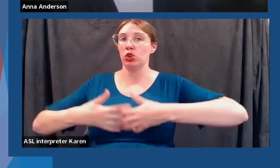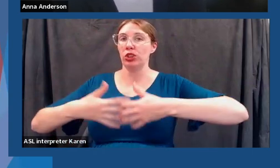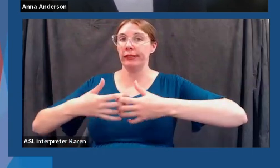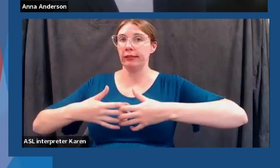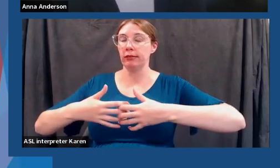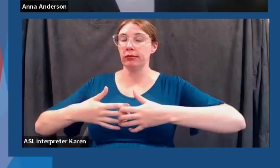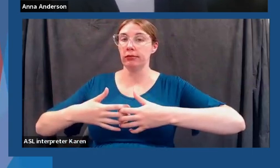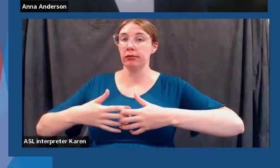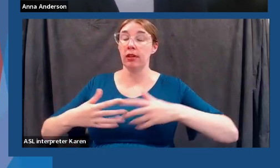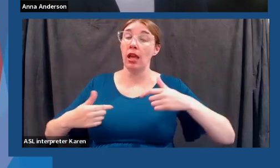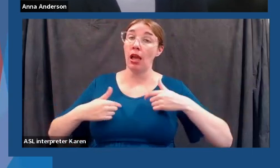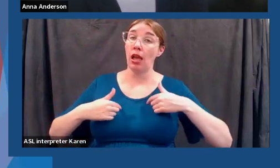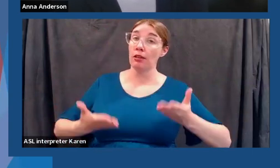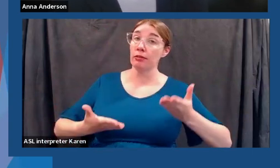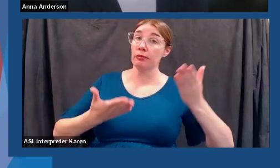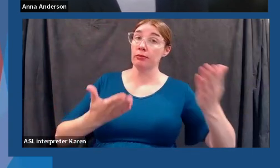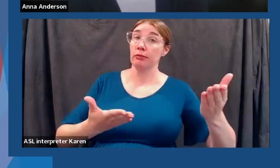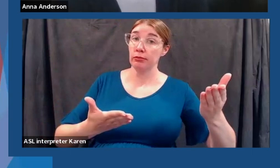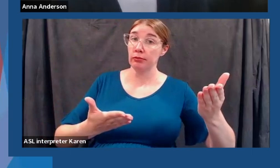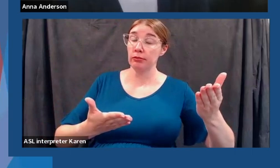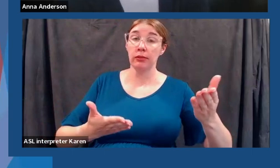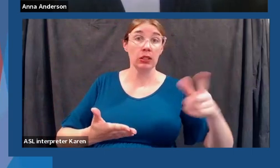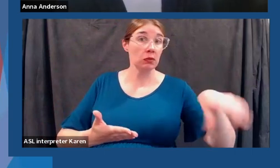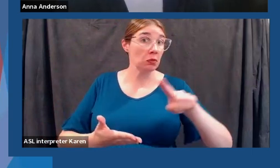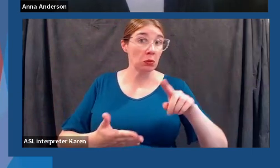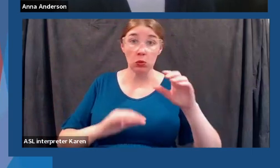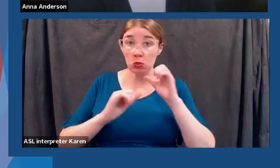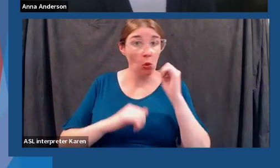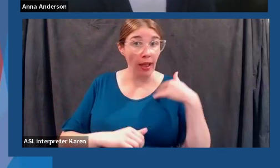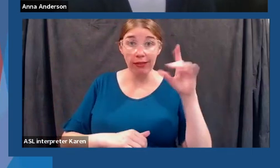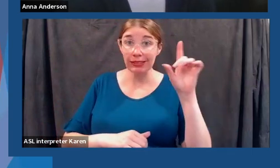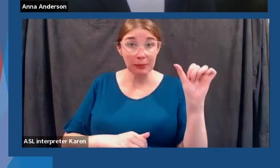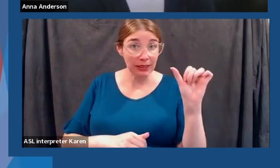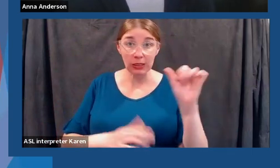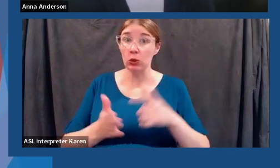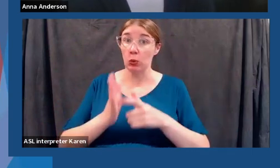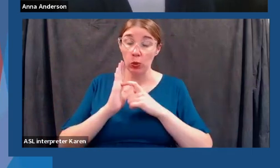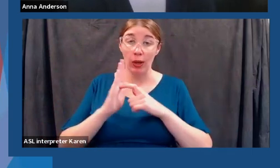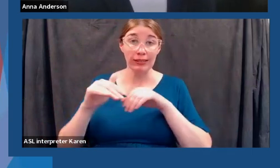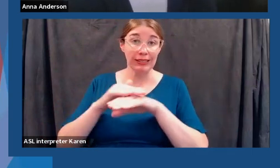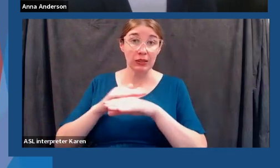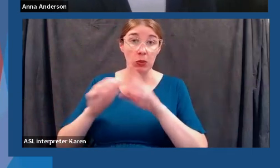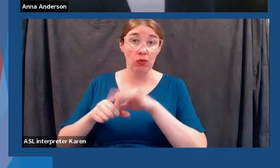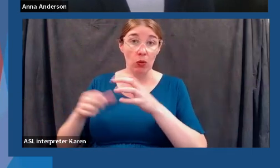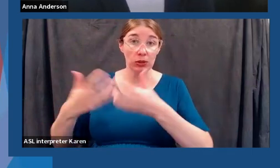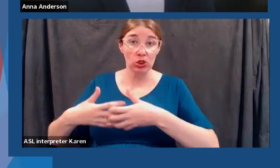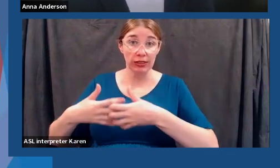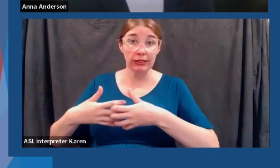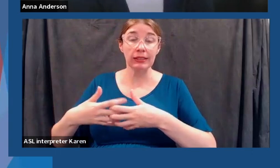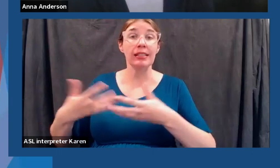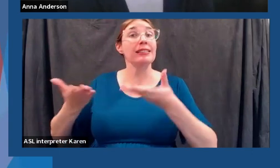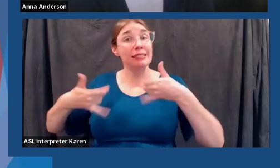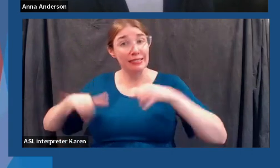recommend to people that even if you don't have a disability that requires an accessible voting machine, you're still available for your